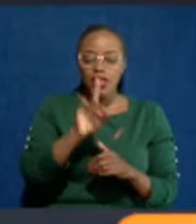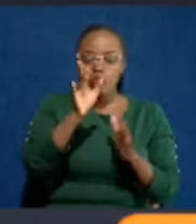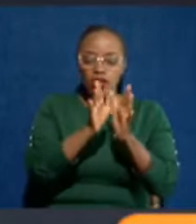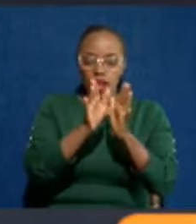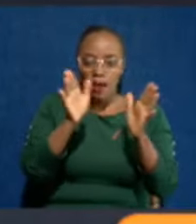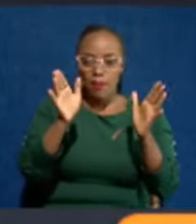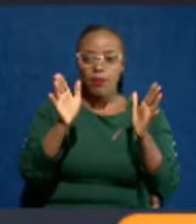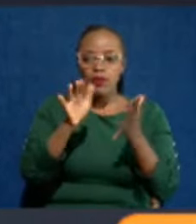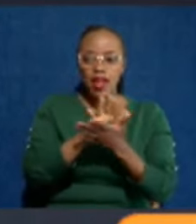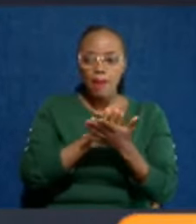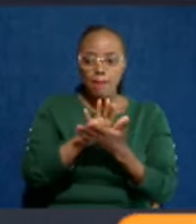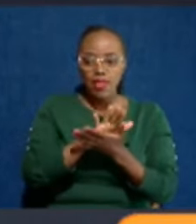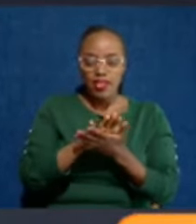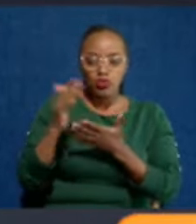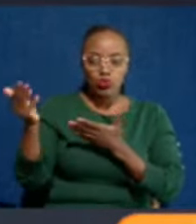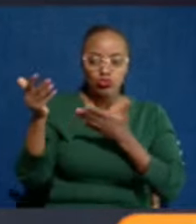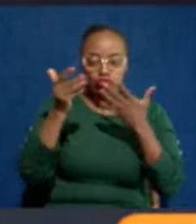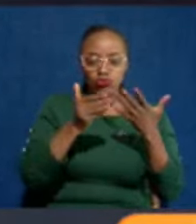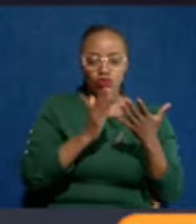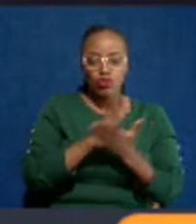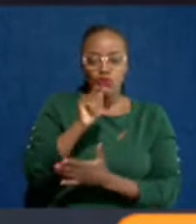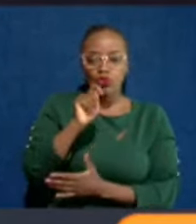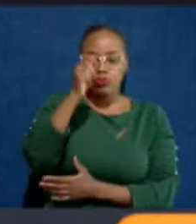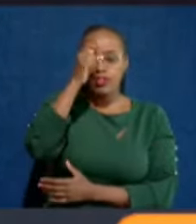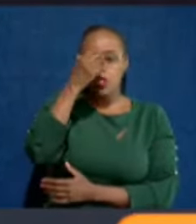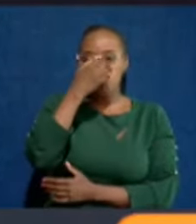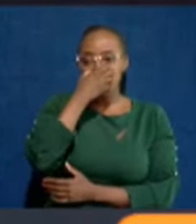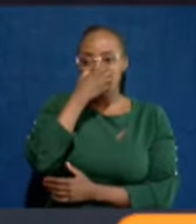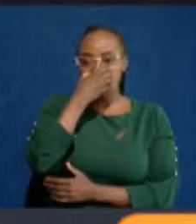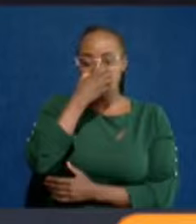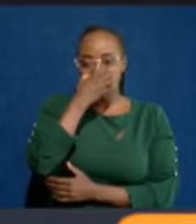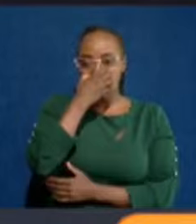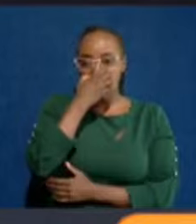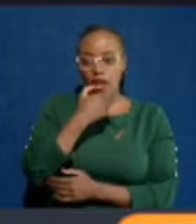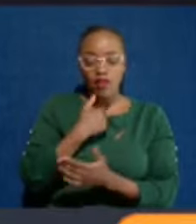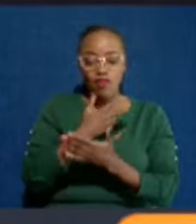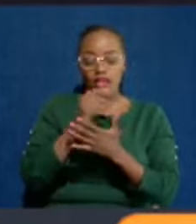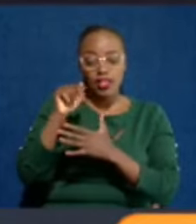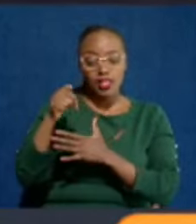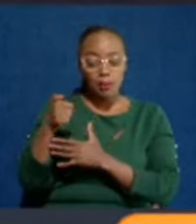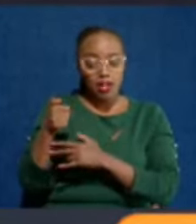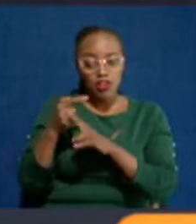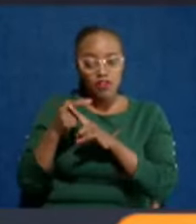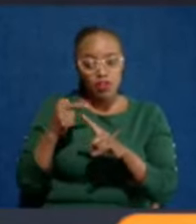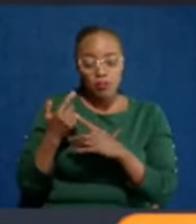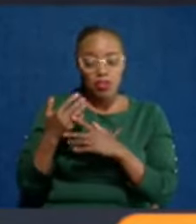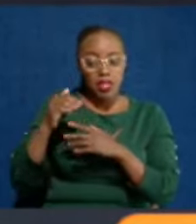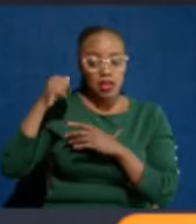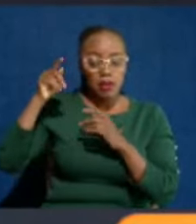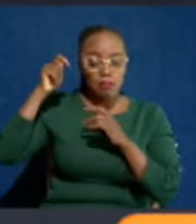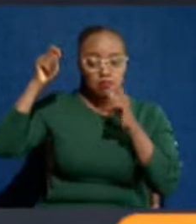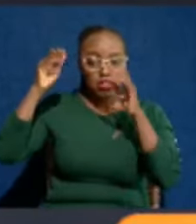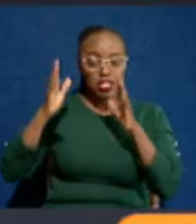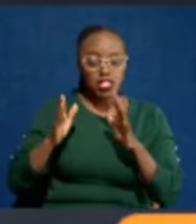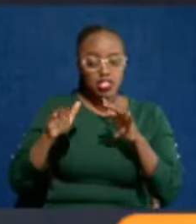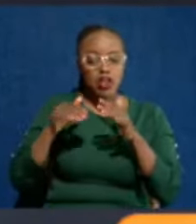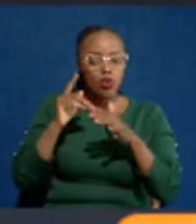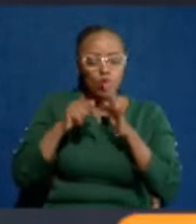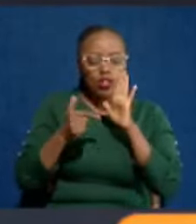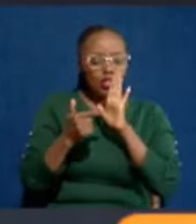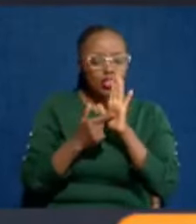broad-based was tabled by President Ruto, were there any demands from the side of protesters on what